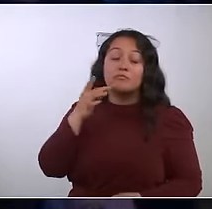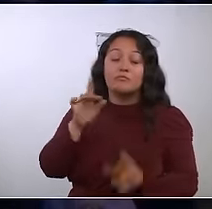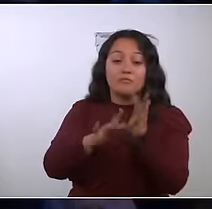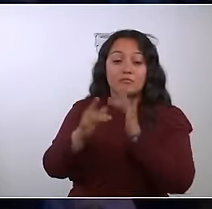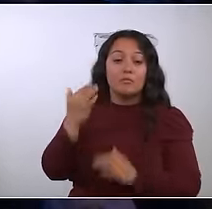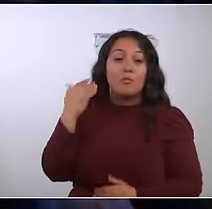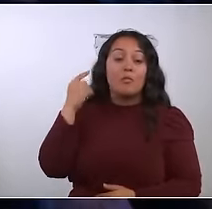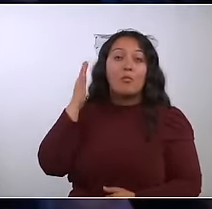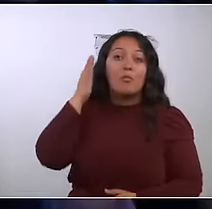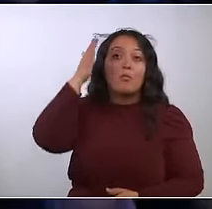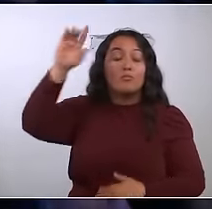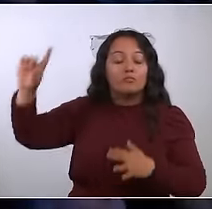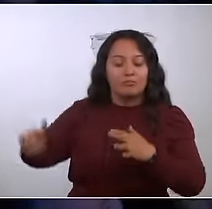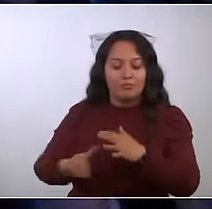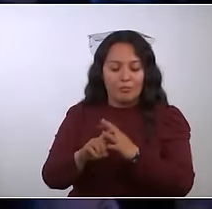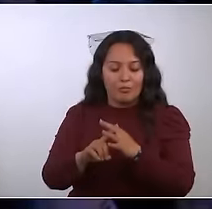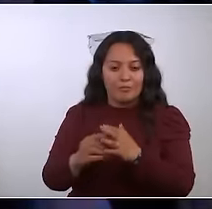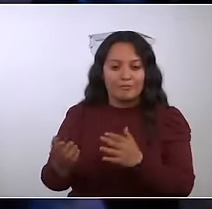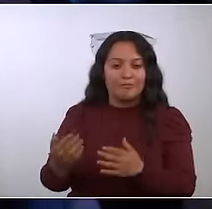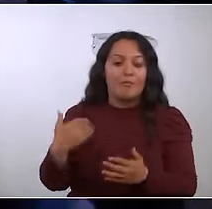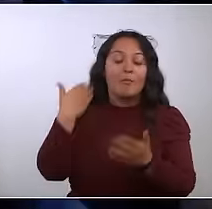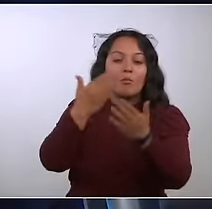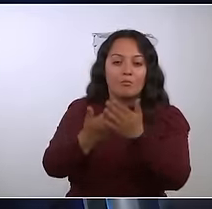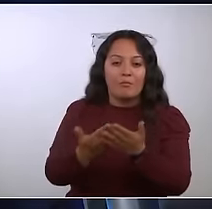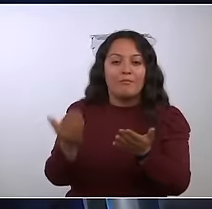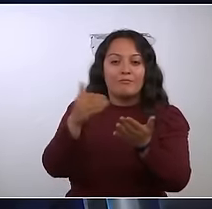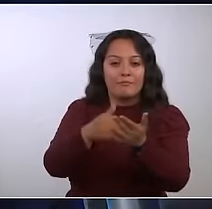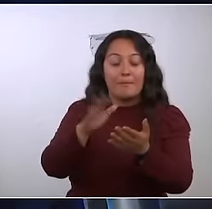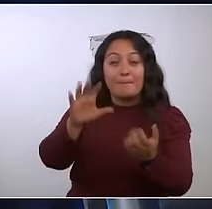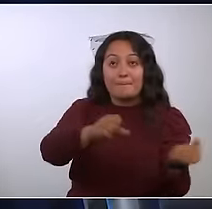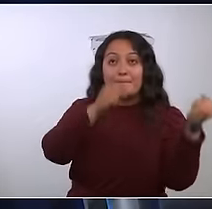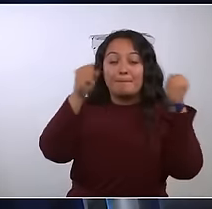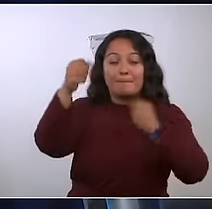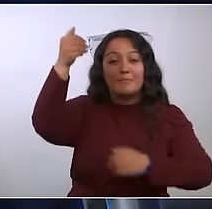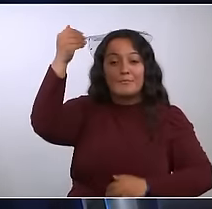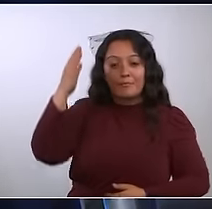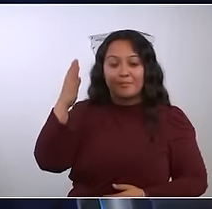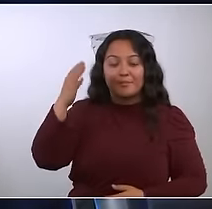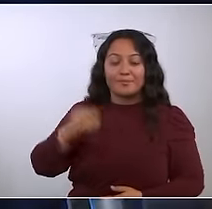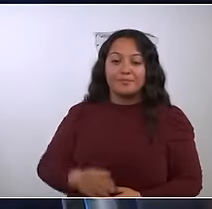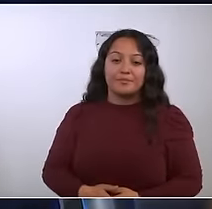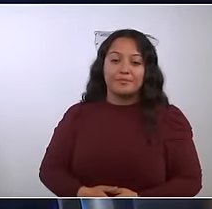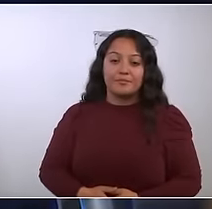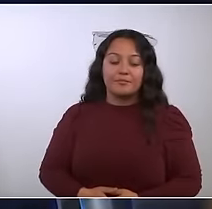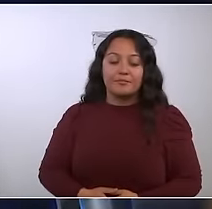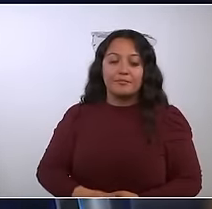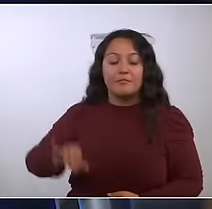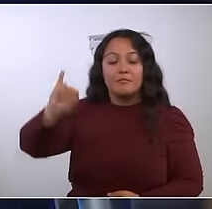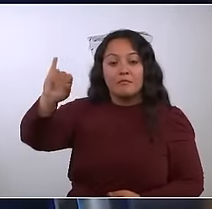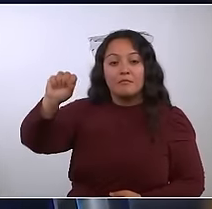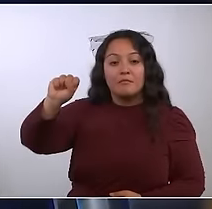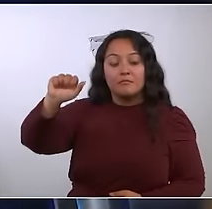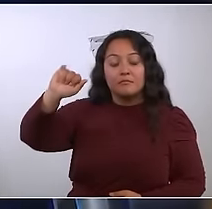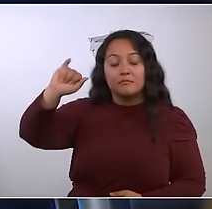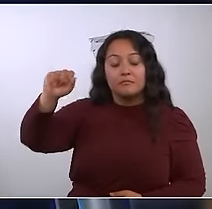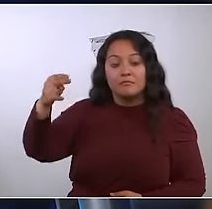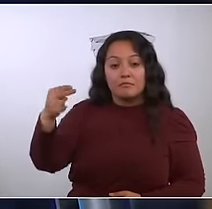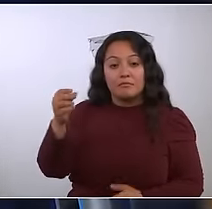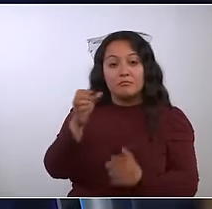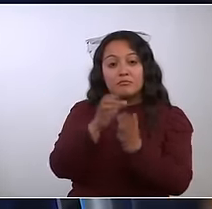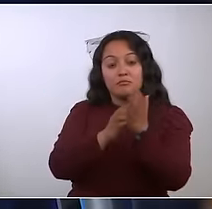Todopoderoso. The almighty. Isaías